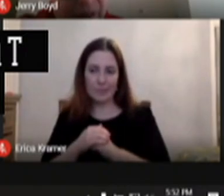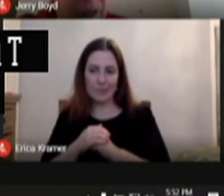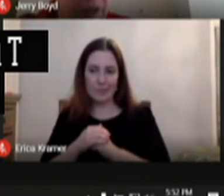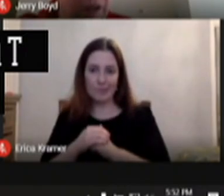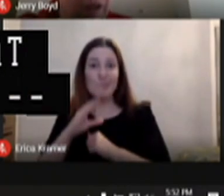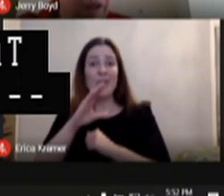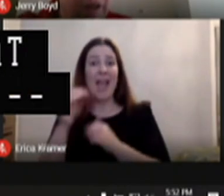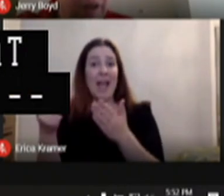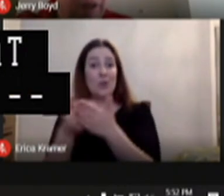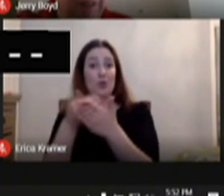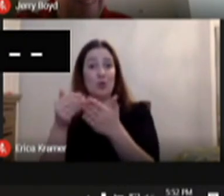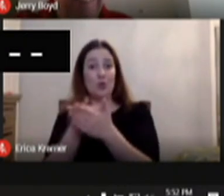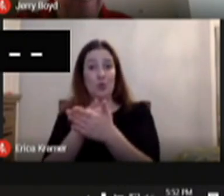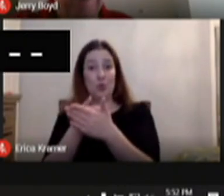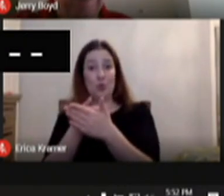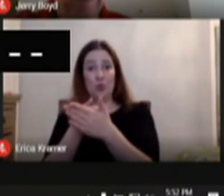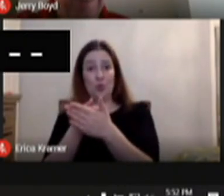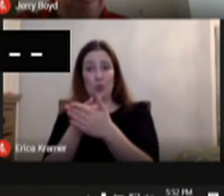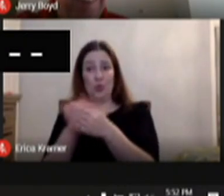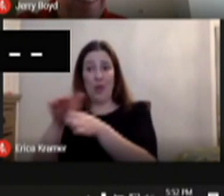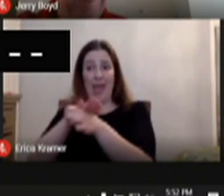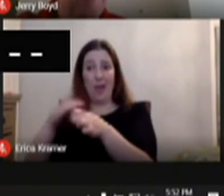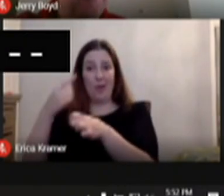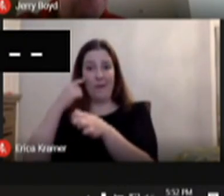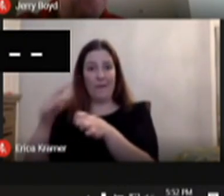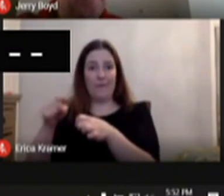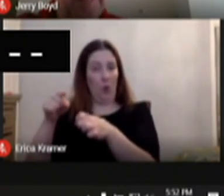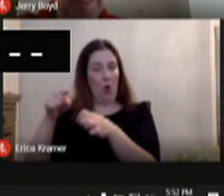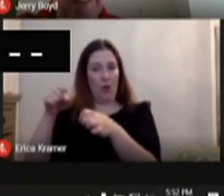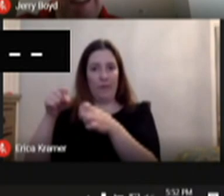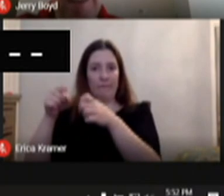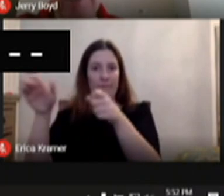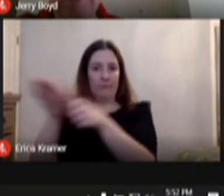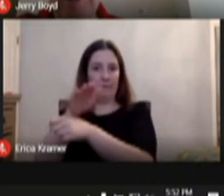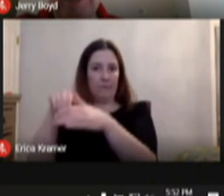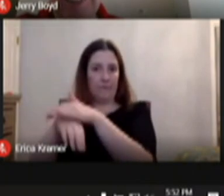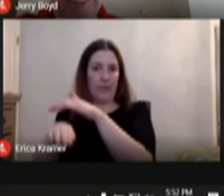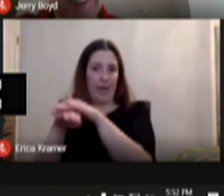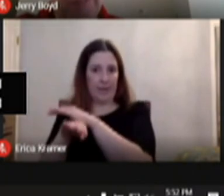accessible entry, universally accessible entry to the main parts of City Hall.